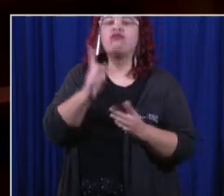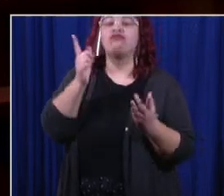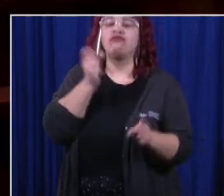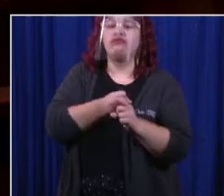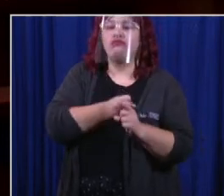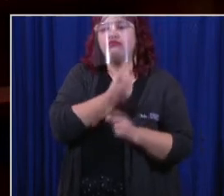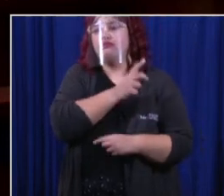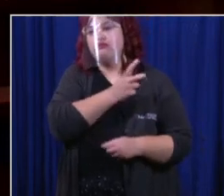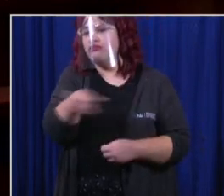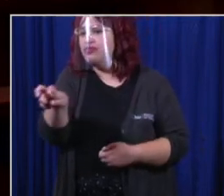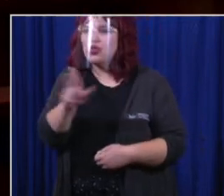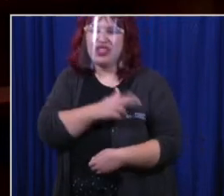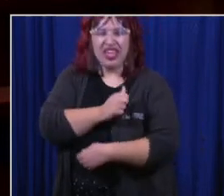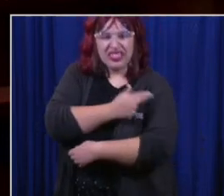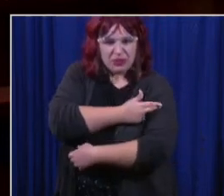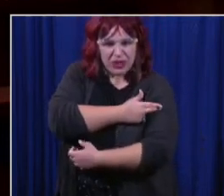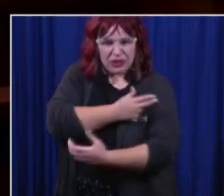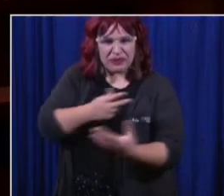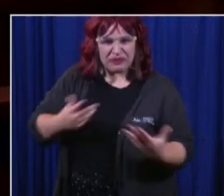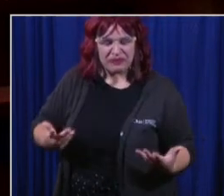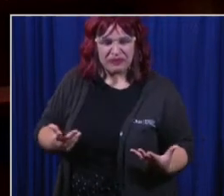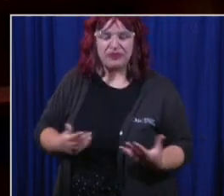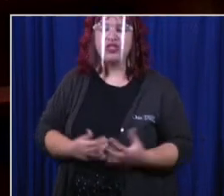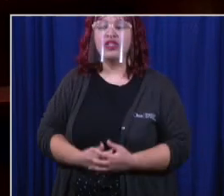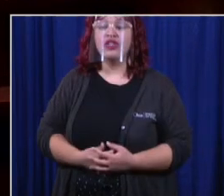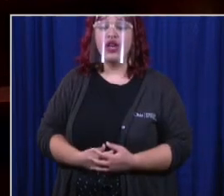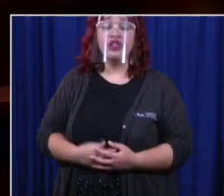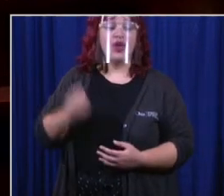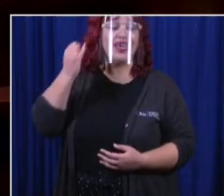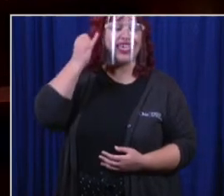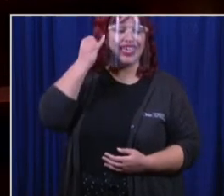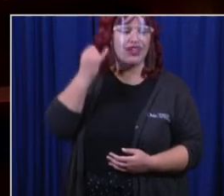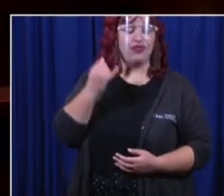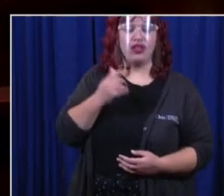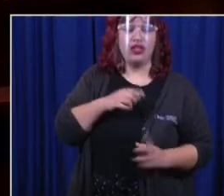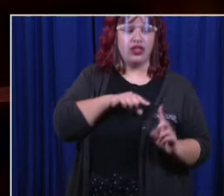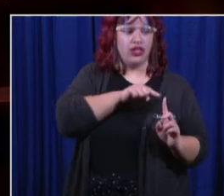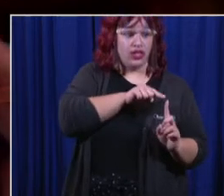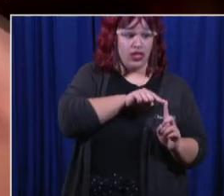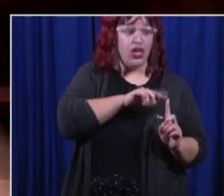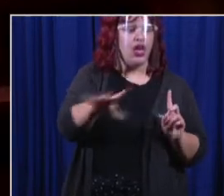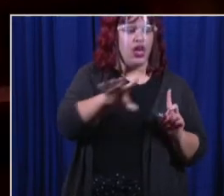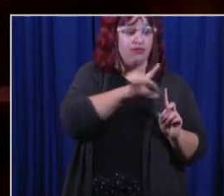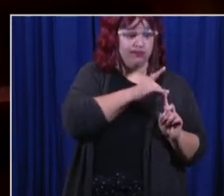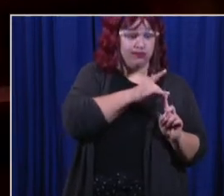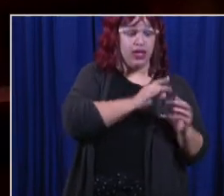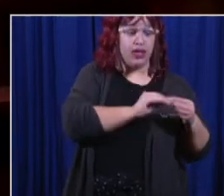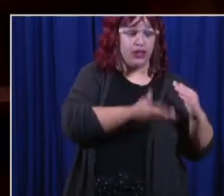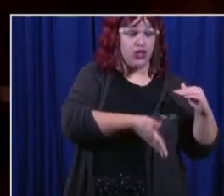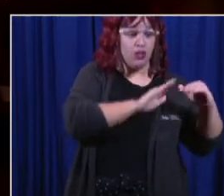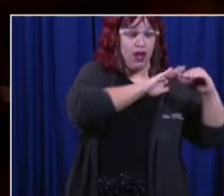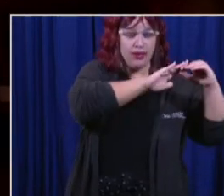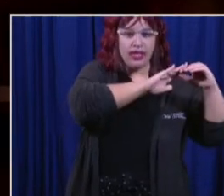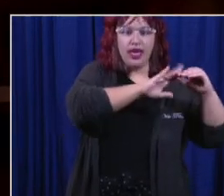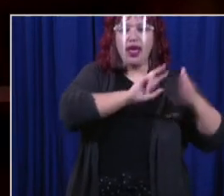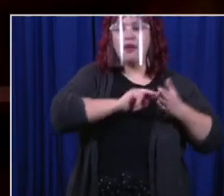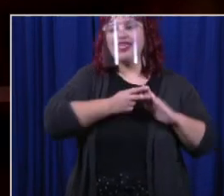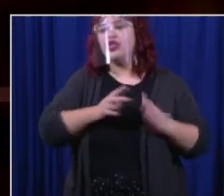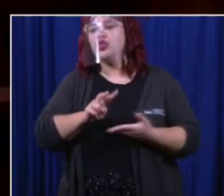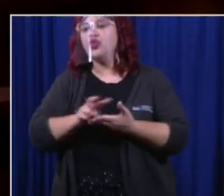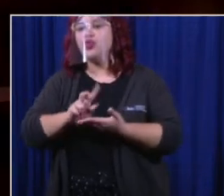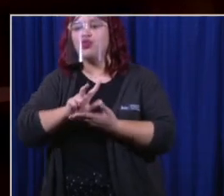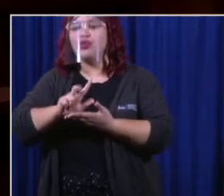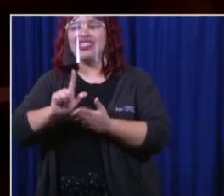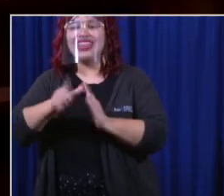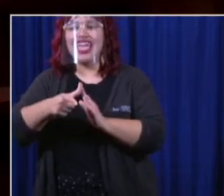know will happen is hospitalizations will be on the rise still for another 2 weeks after those cases peak and start coming down. So